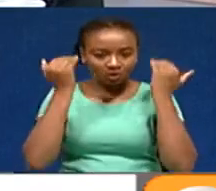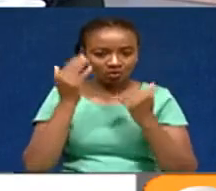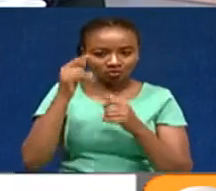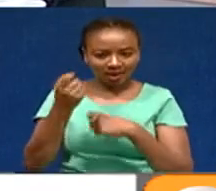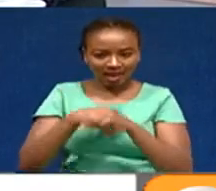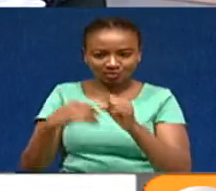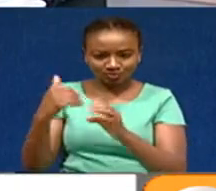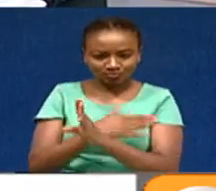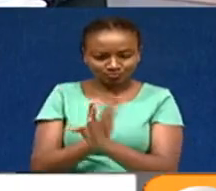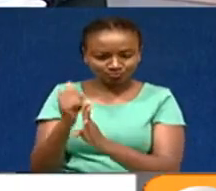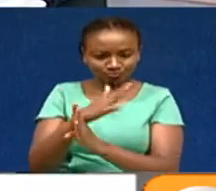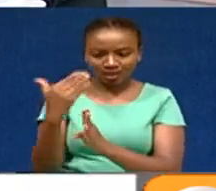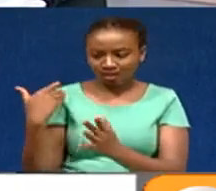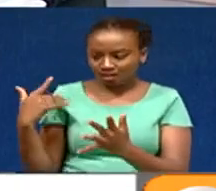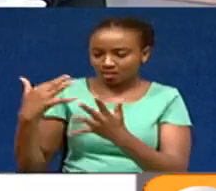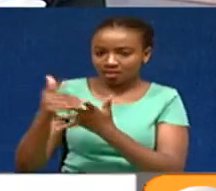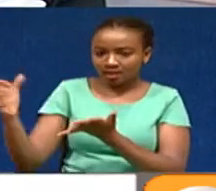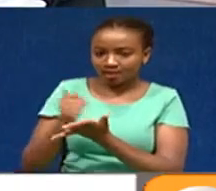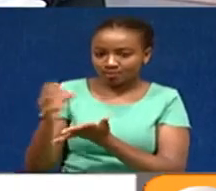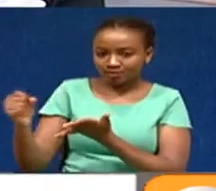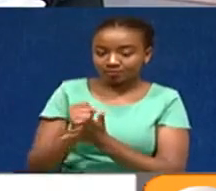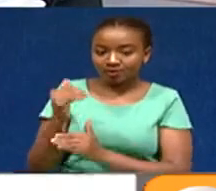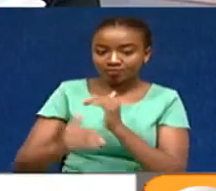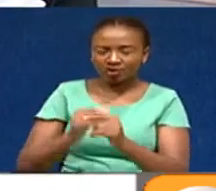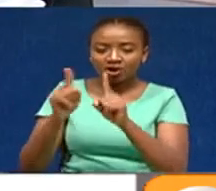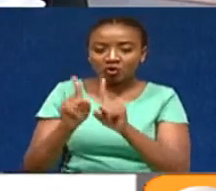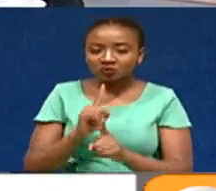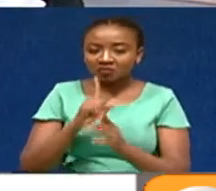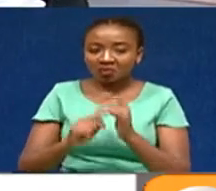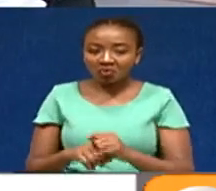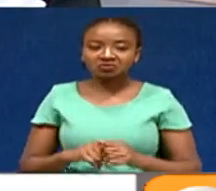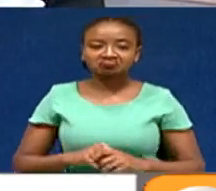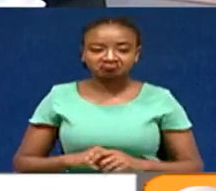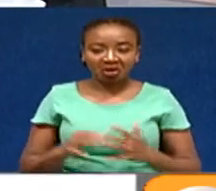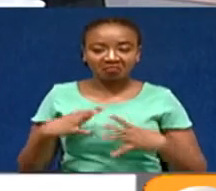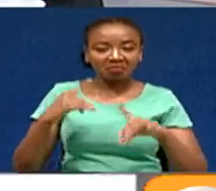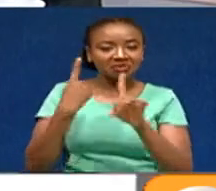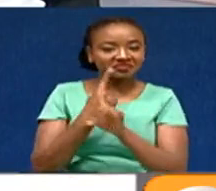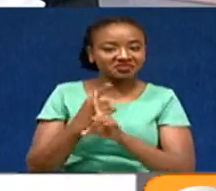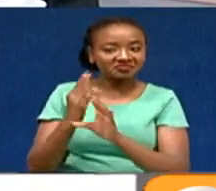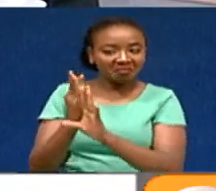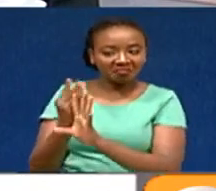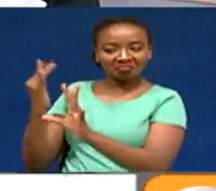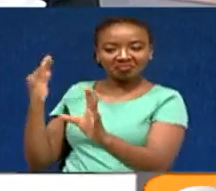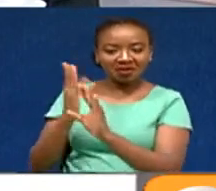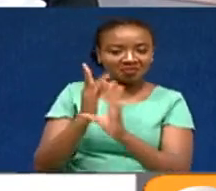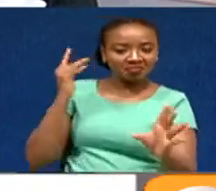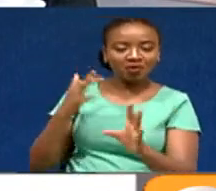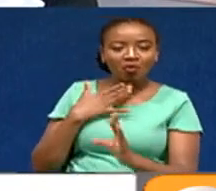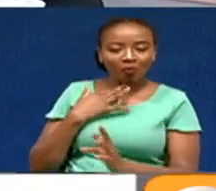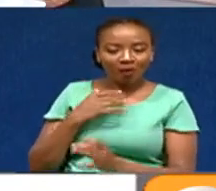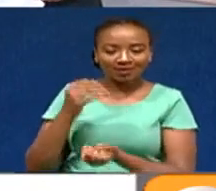irregularities in previous recruitments. And as Martin Munene reports, prospective recruits turned up at various centers across the